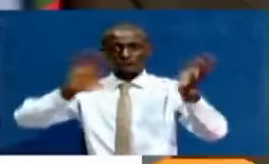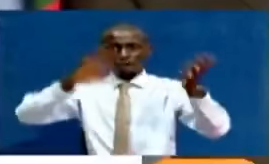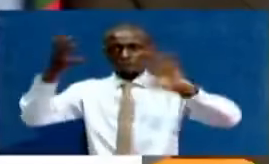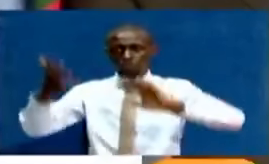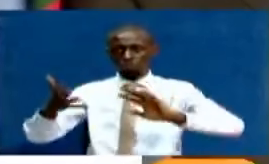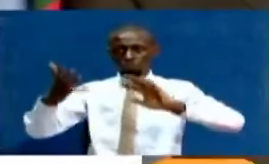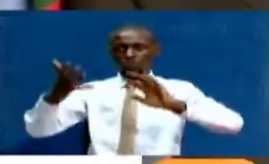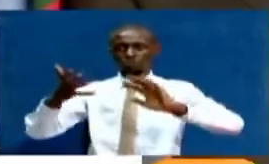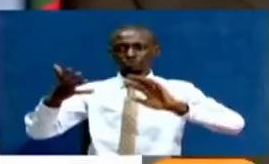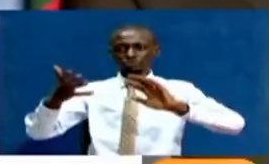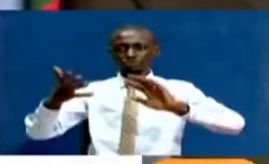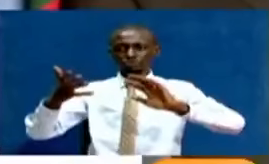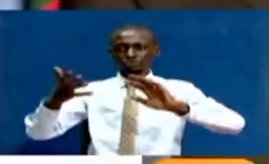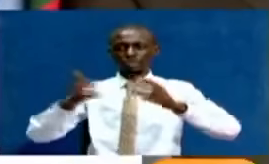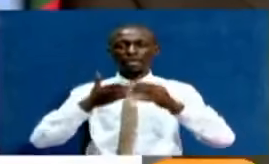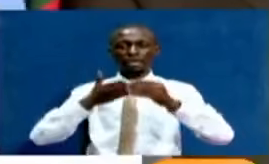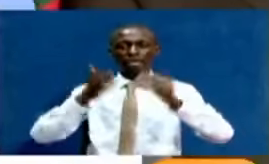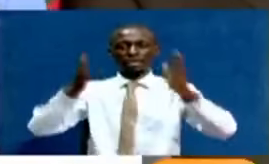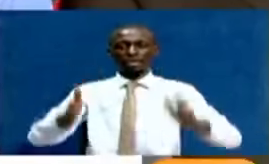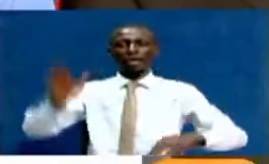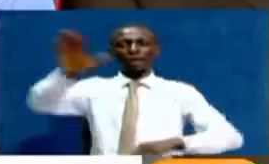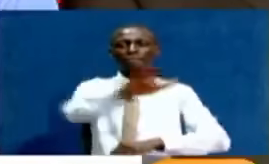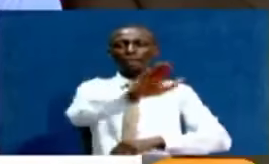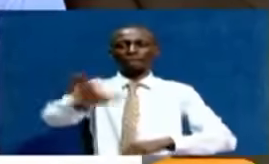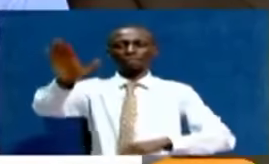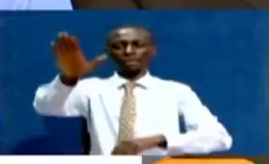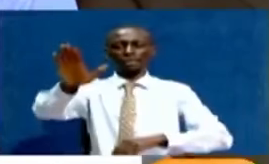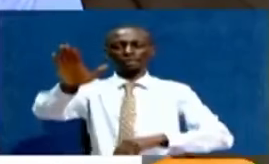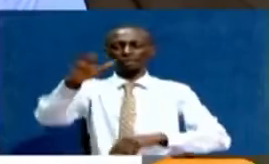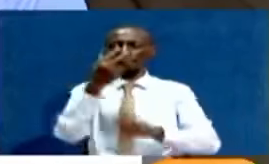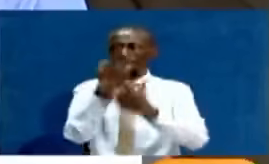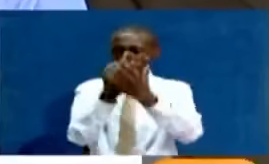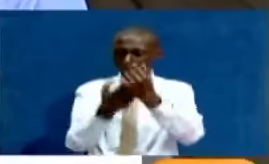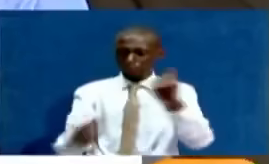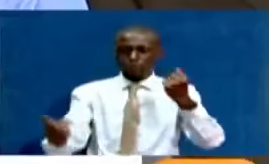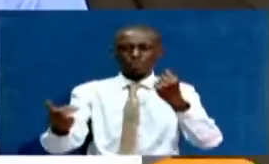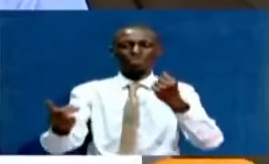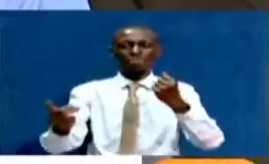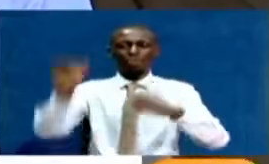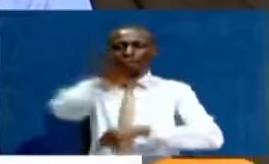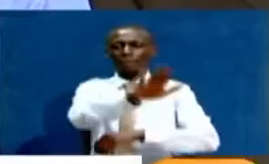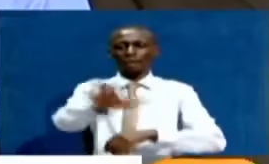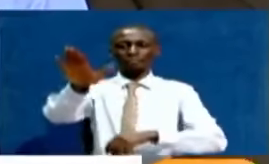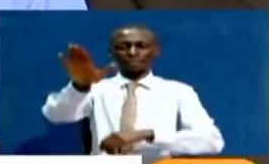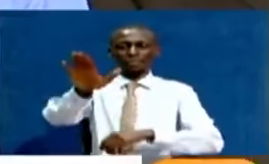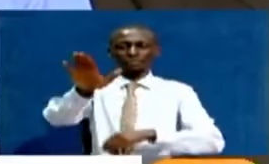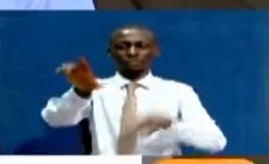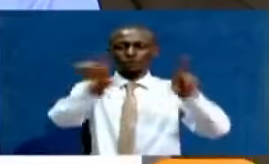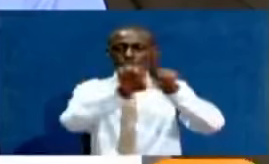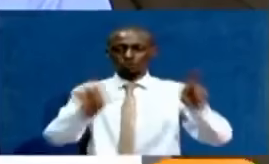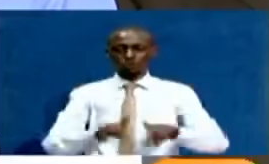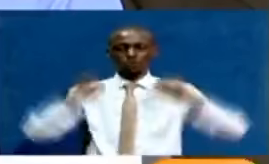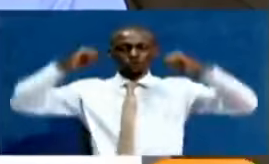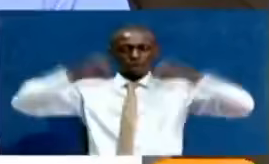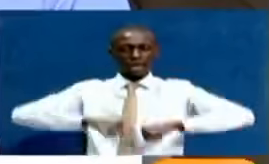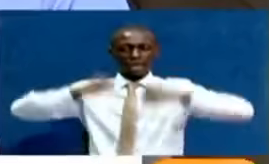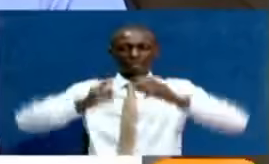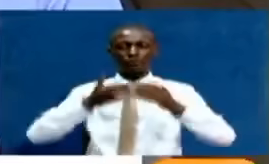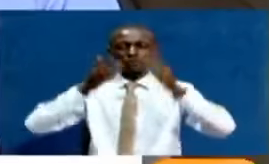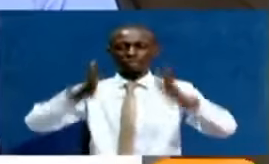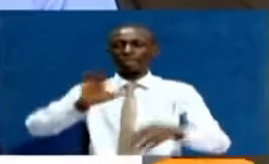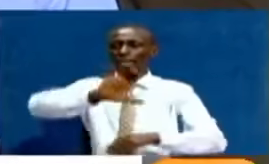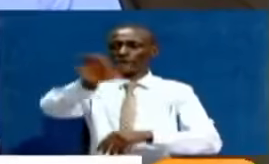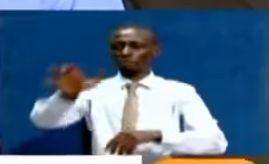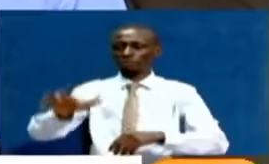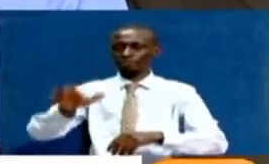that with the concurrence of the parliamentary leadership of both Houses of Parliament and with the concurrence of the county leadership,